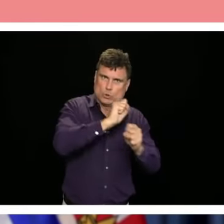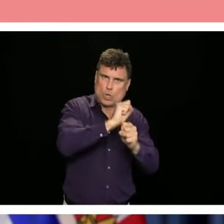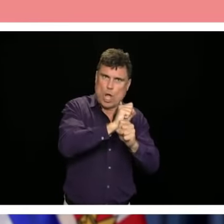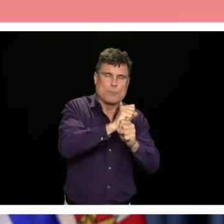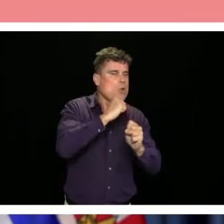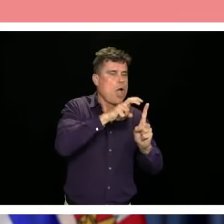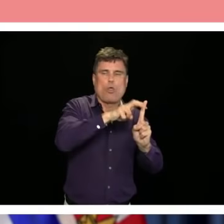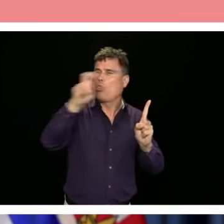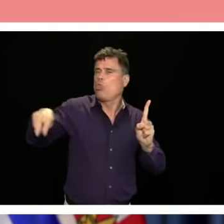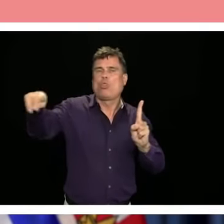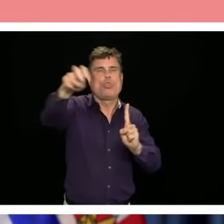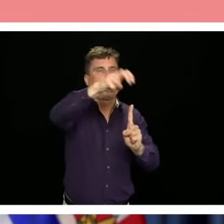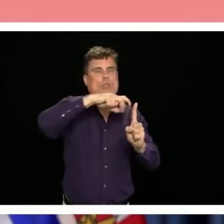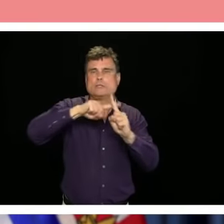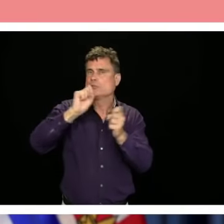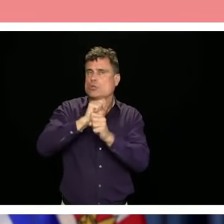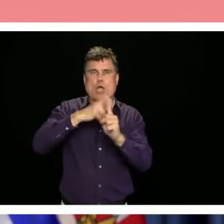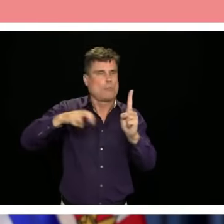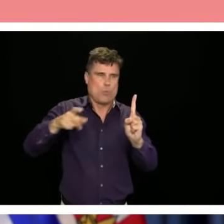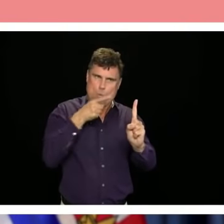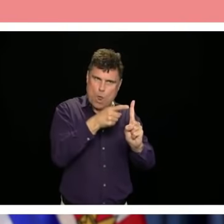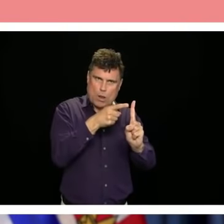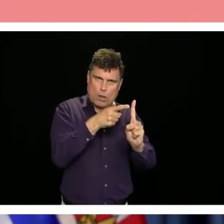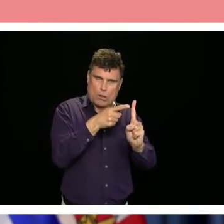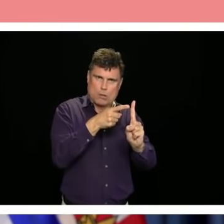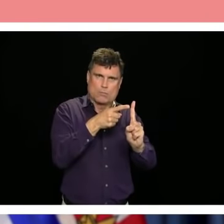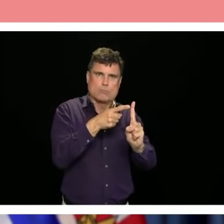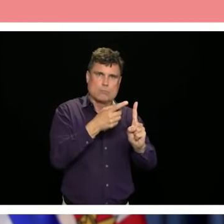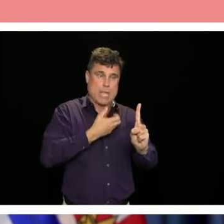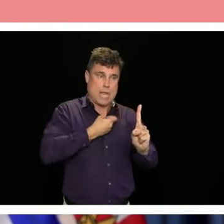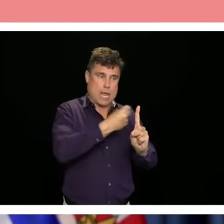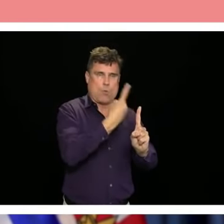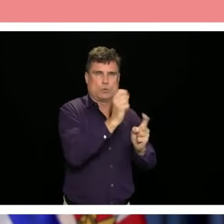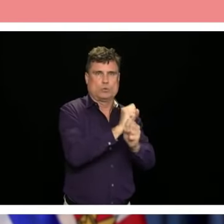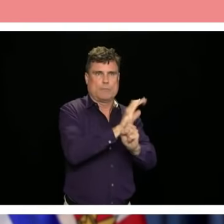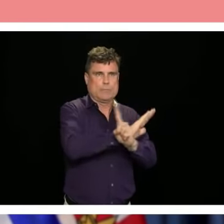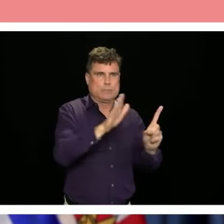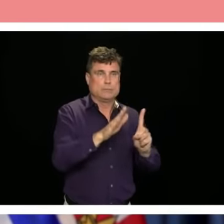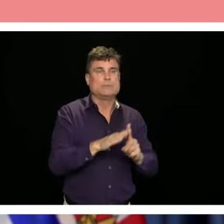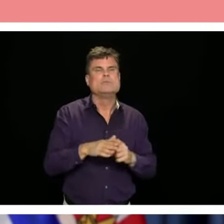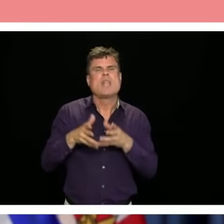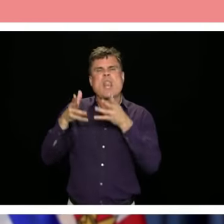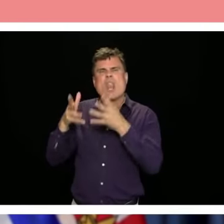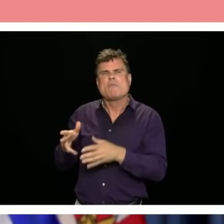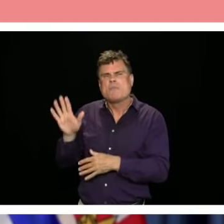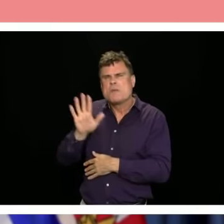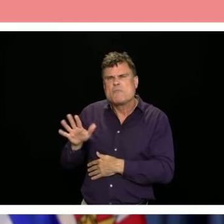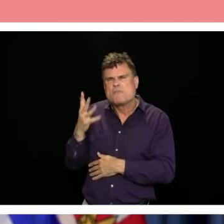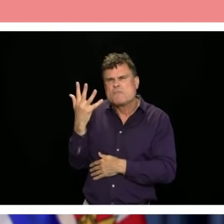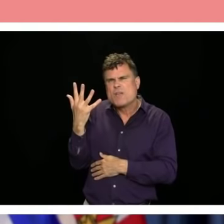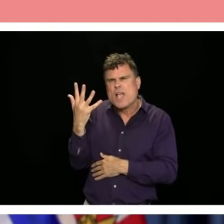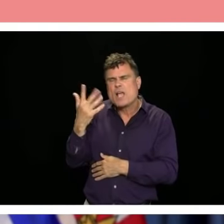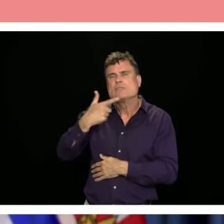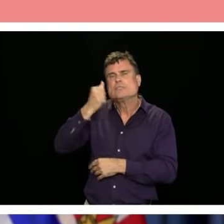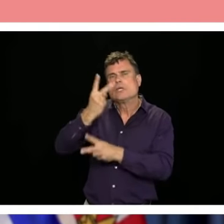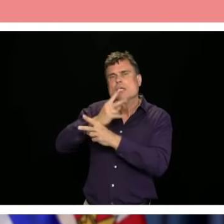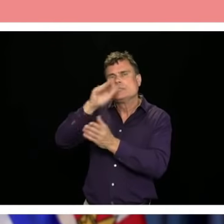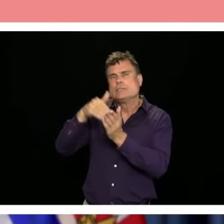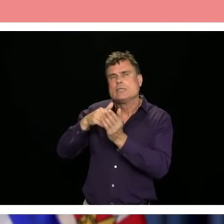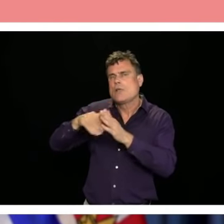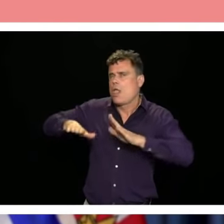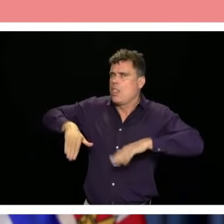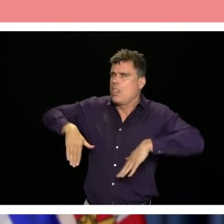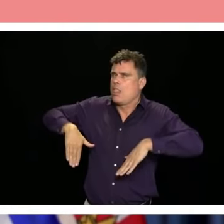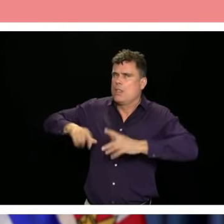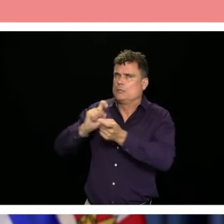under one site. So we're now down to 526 sites. It was originally 545, then 533, I think, last week, and now 526.